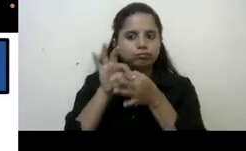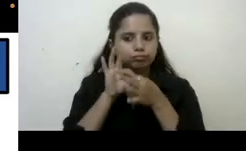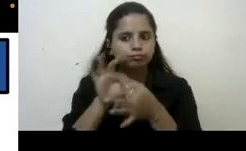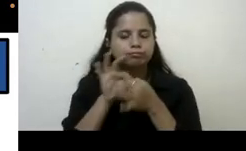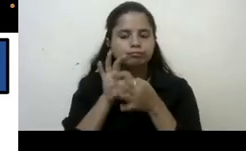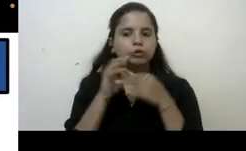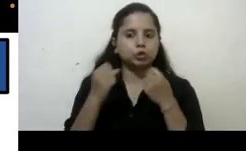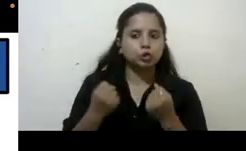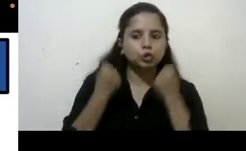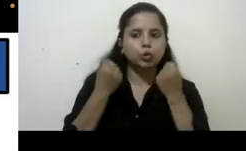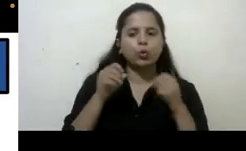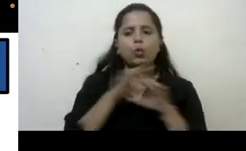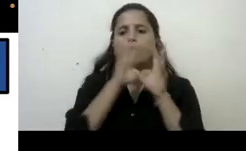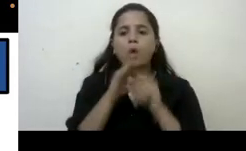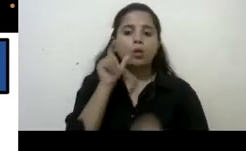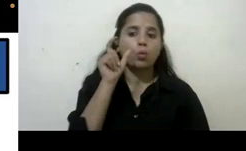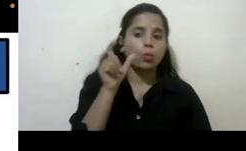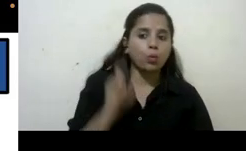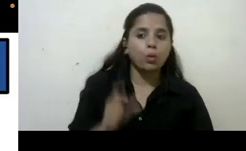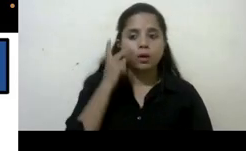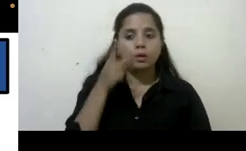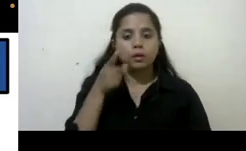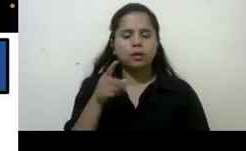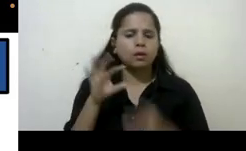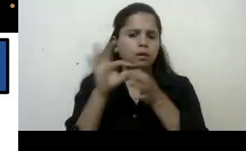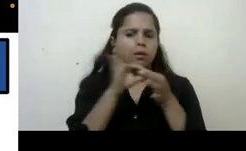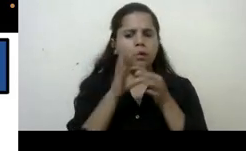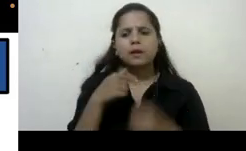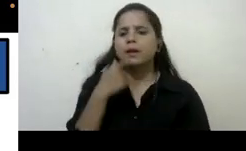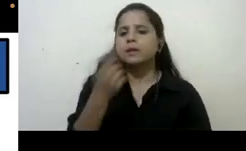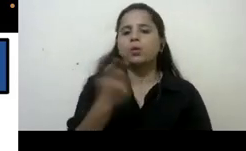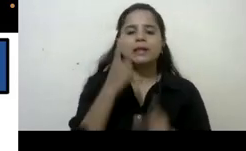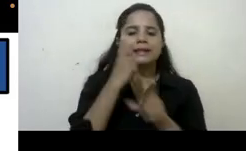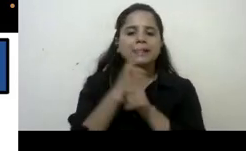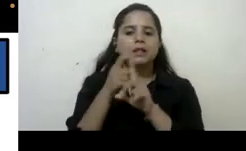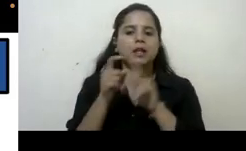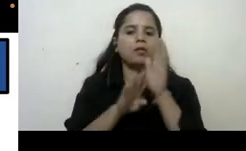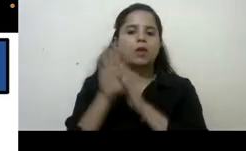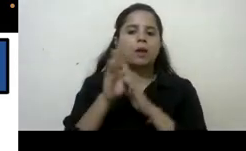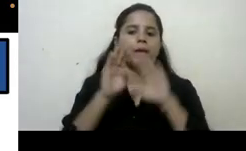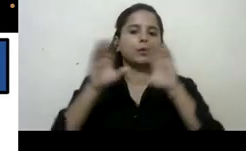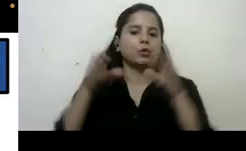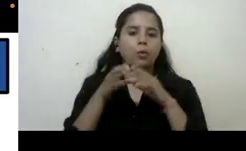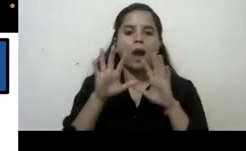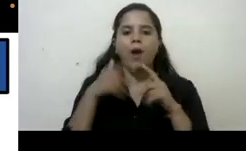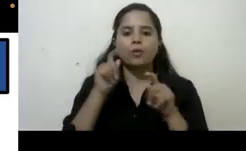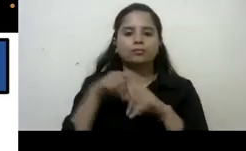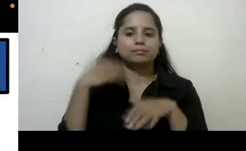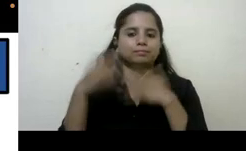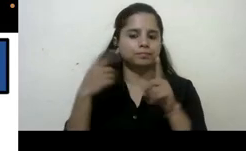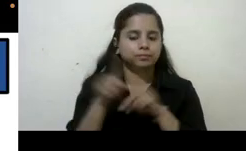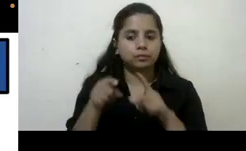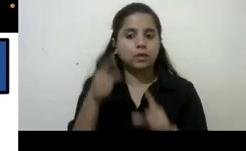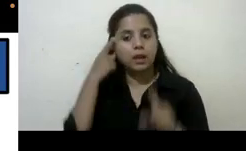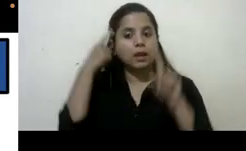And these all words are core of what we call teacher development group and how it works. The aim of